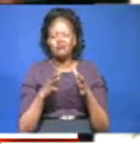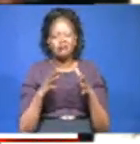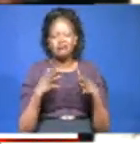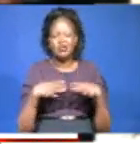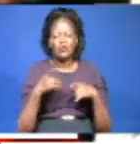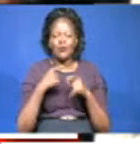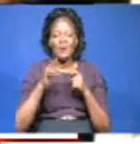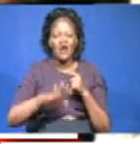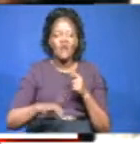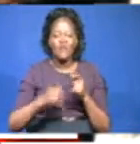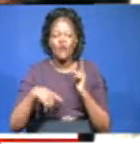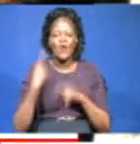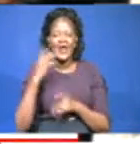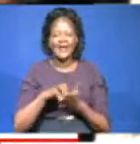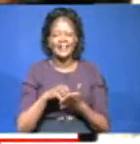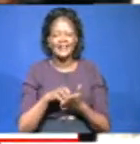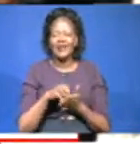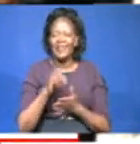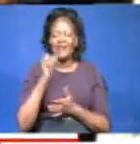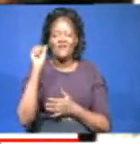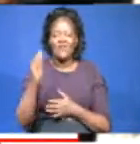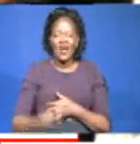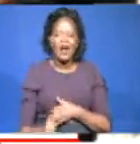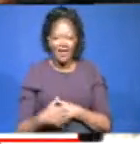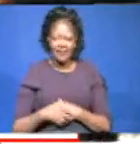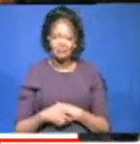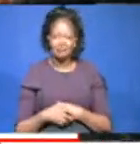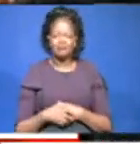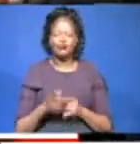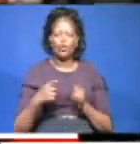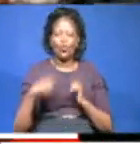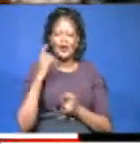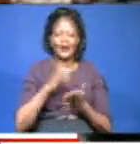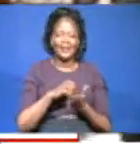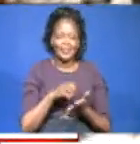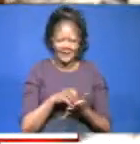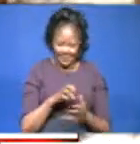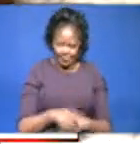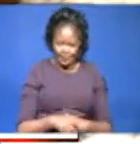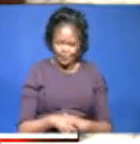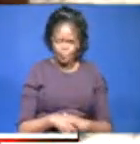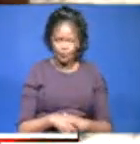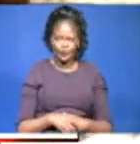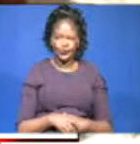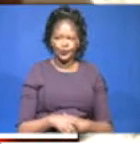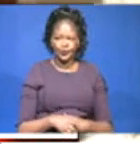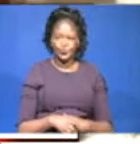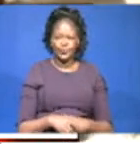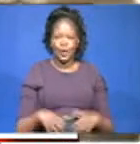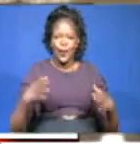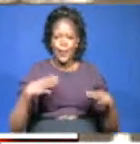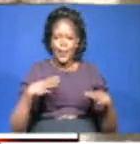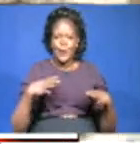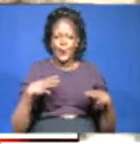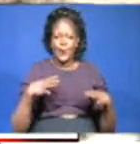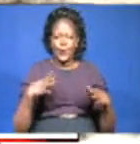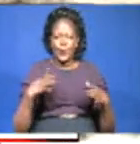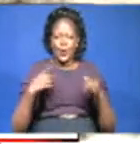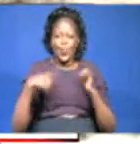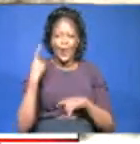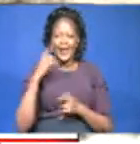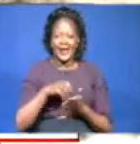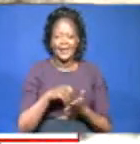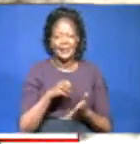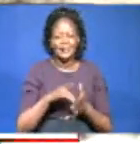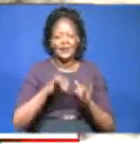Chembe Kibabamuche. No local has ever won a case in Chembe Kibabamuche. The people who win cases here are the people, the foreigners